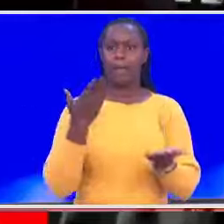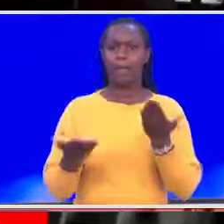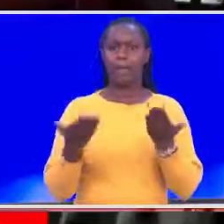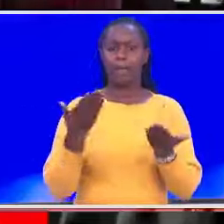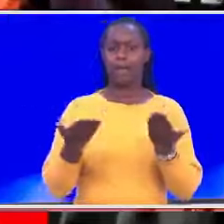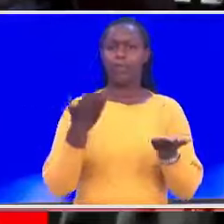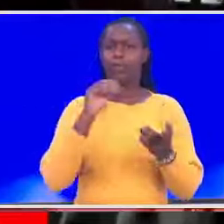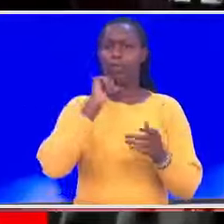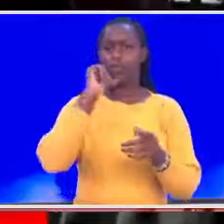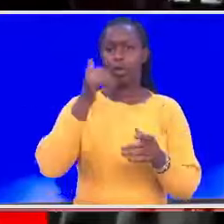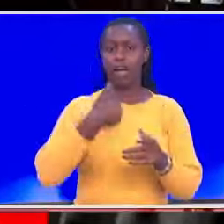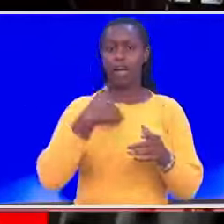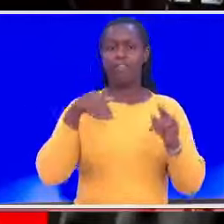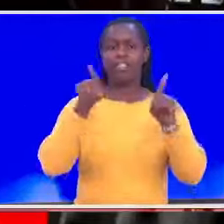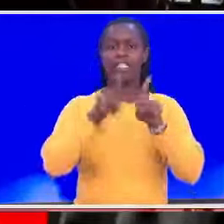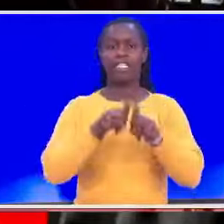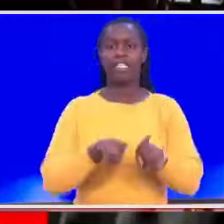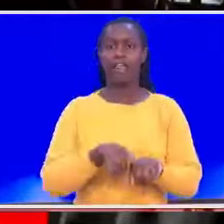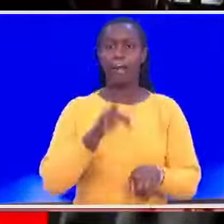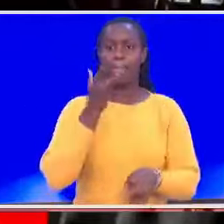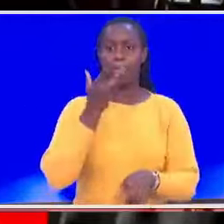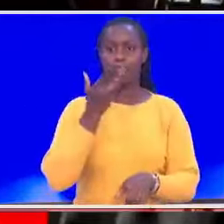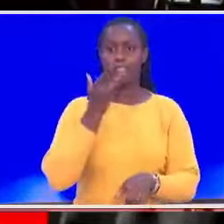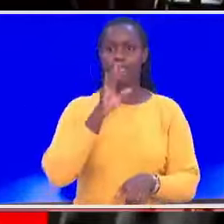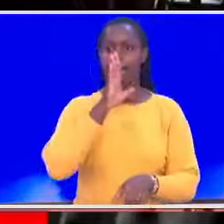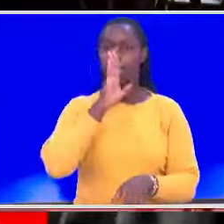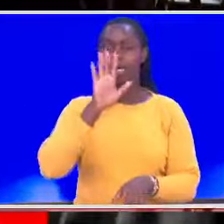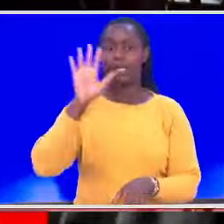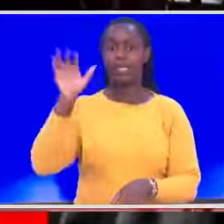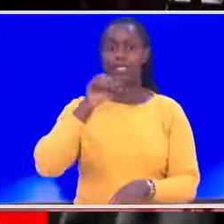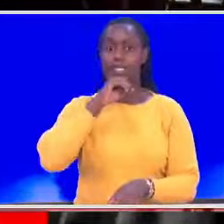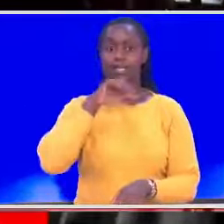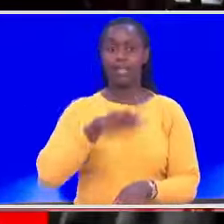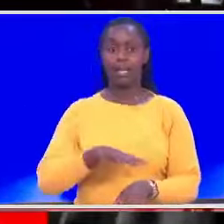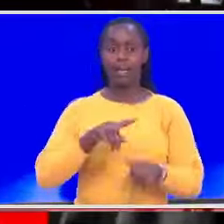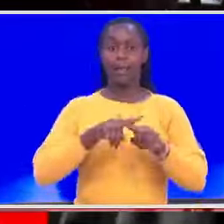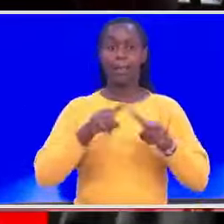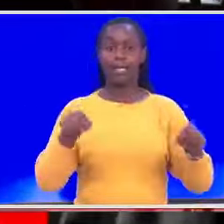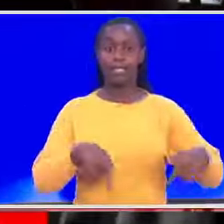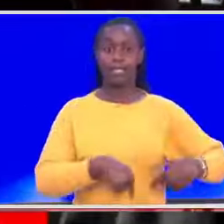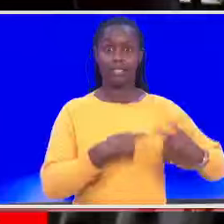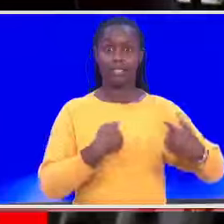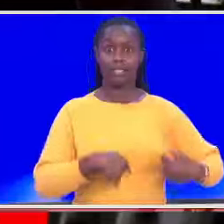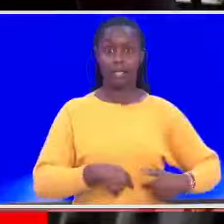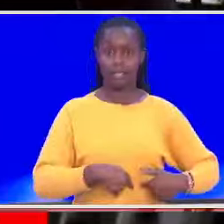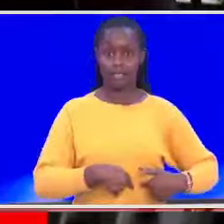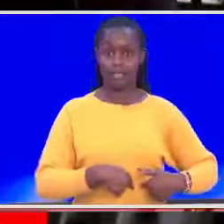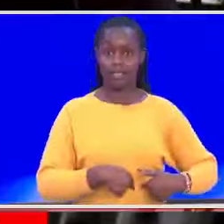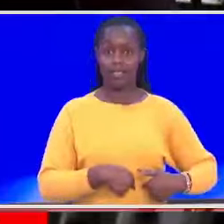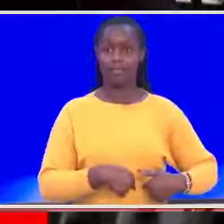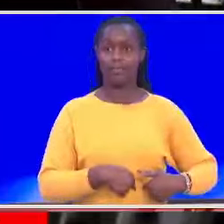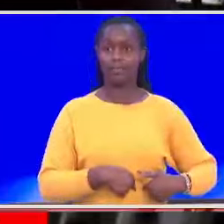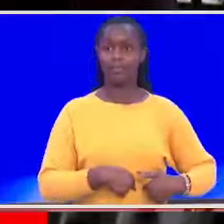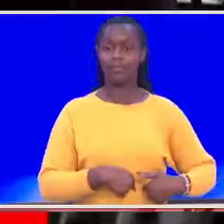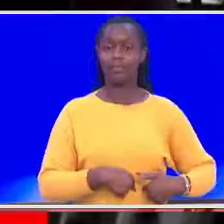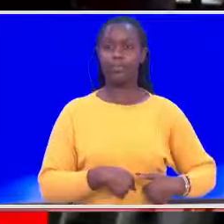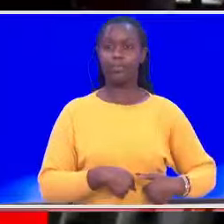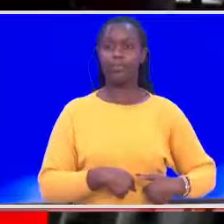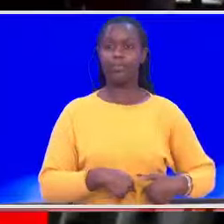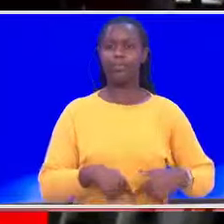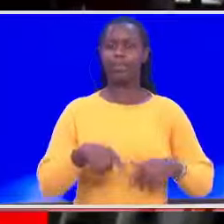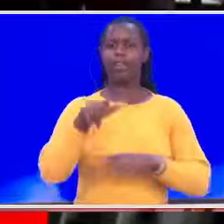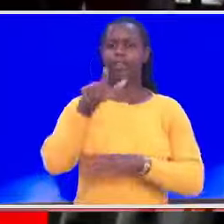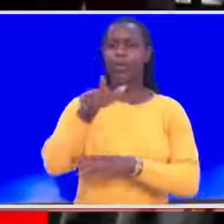same privileges I might have had being his son, but in his heart of hearts, the lowest